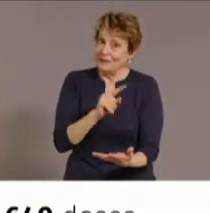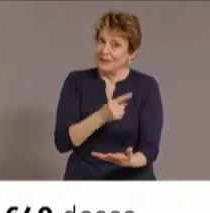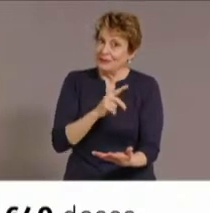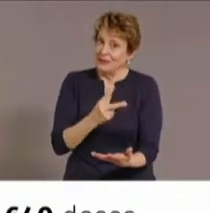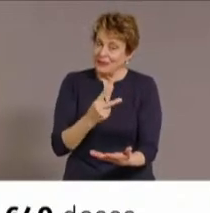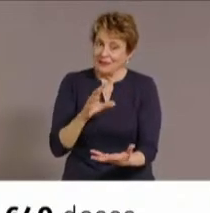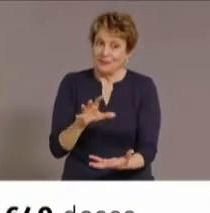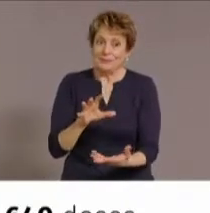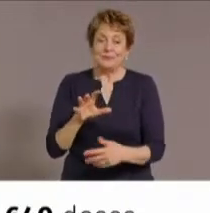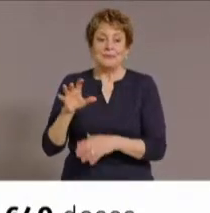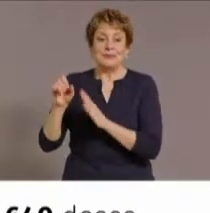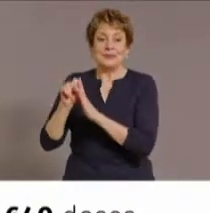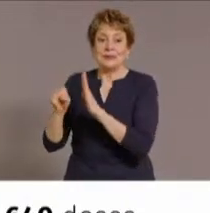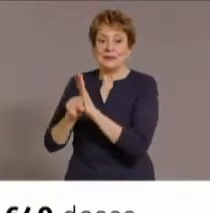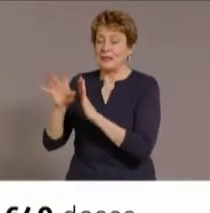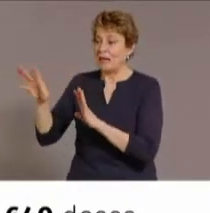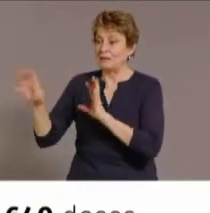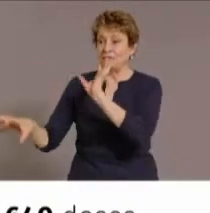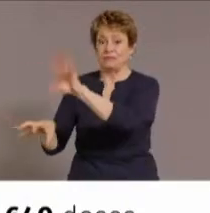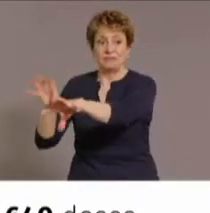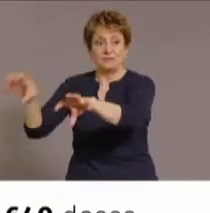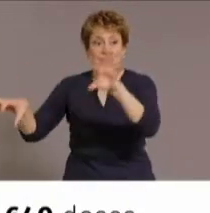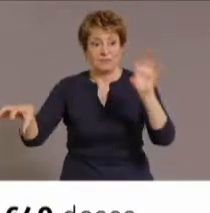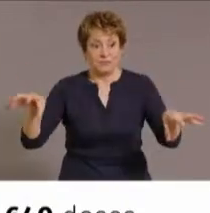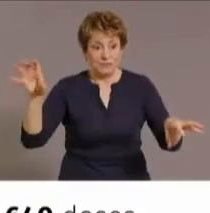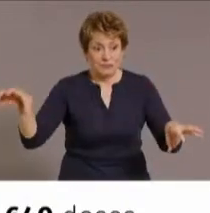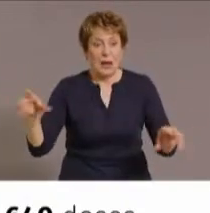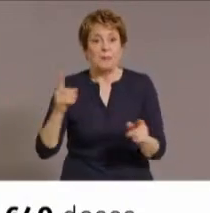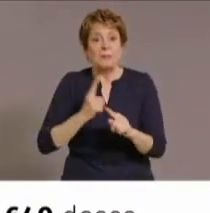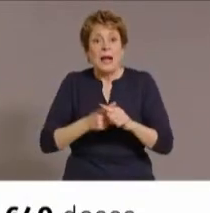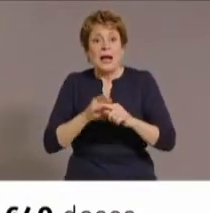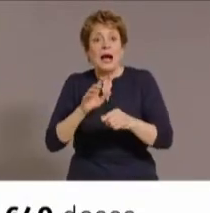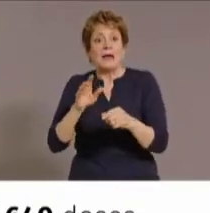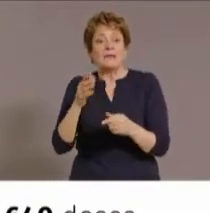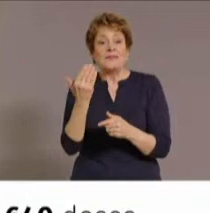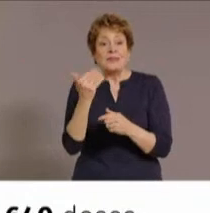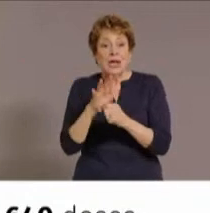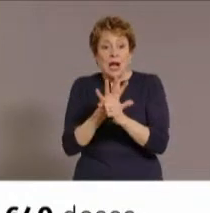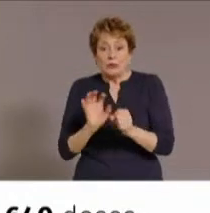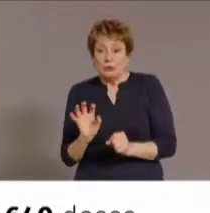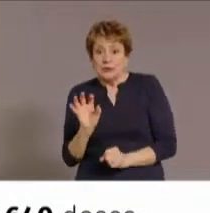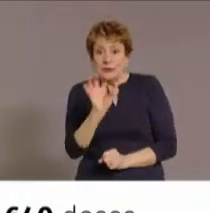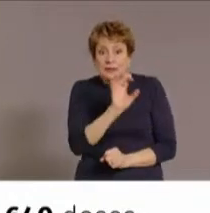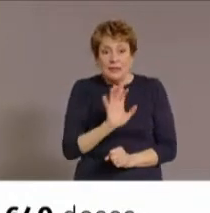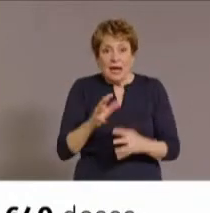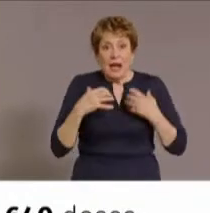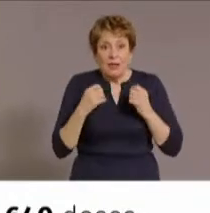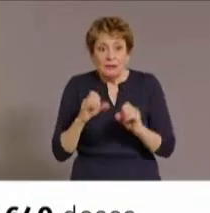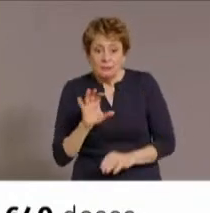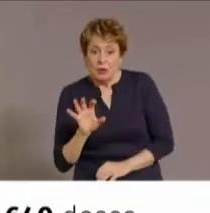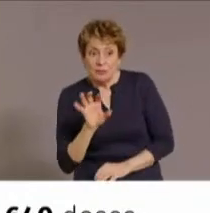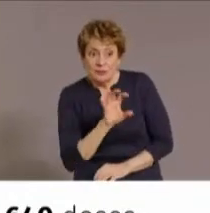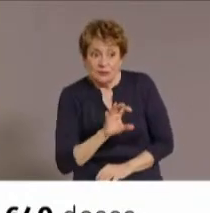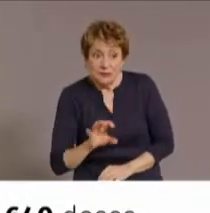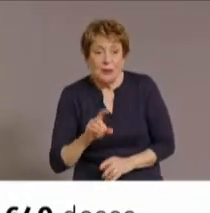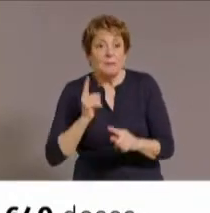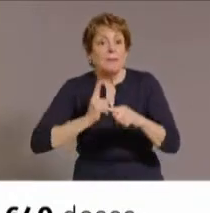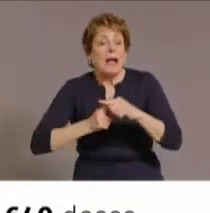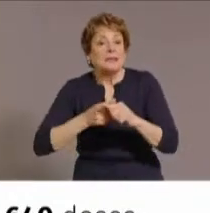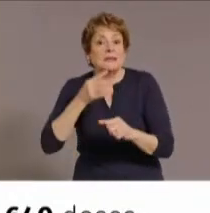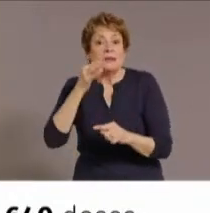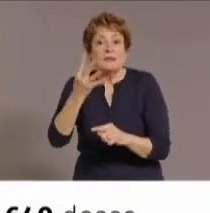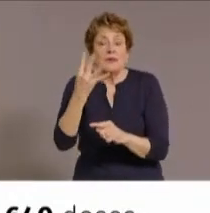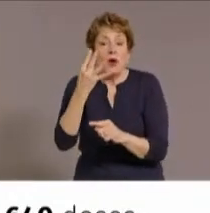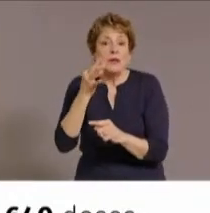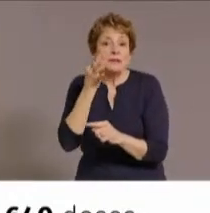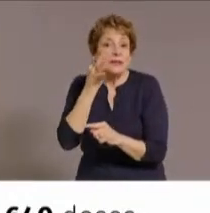state pods, the 15 local health departments, and 4 tribal allocators, as well as some of this will go to went